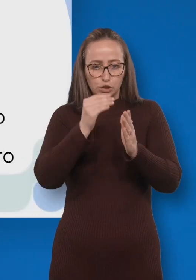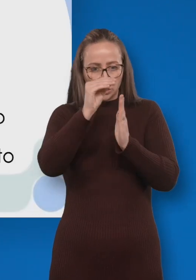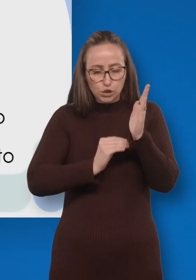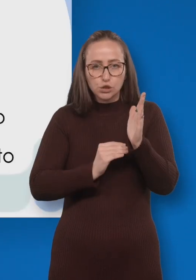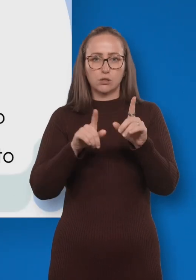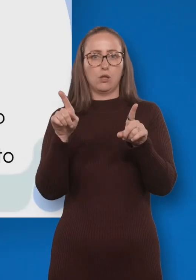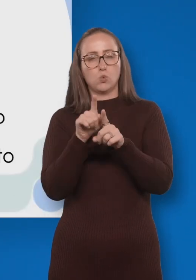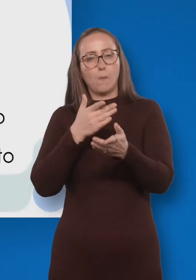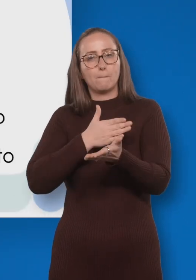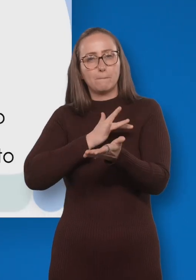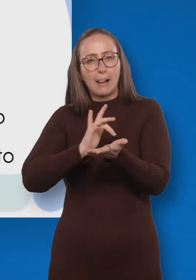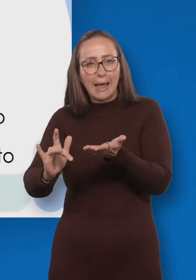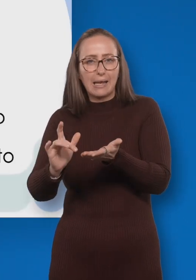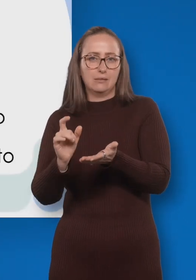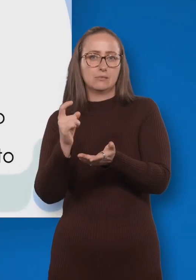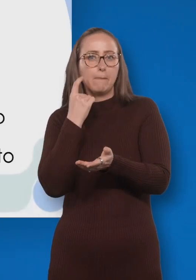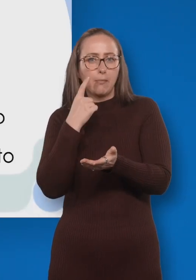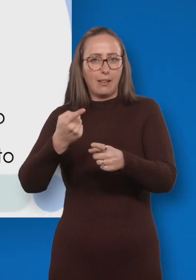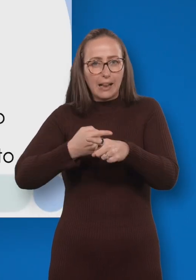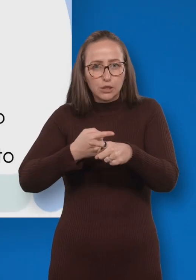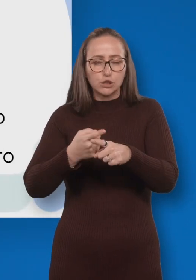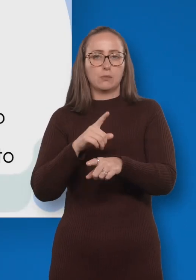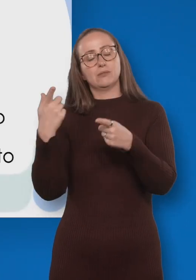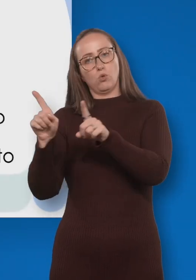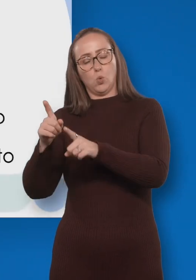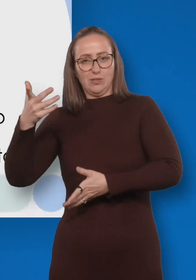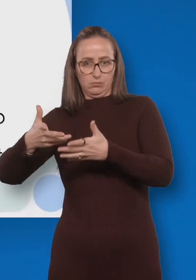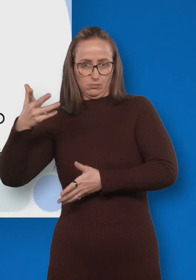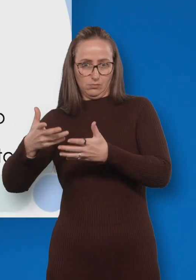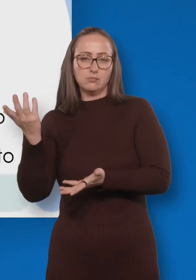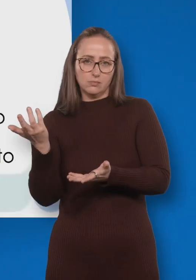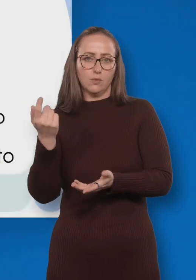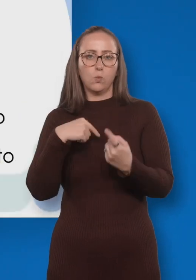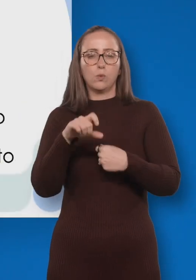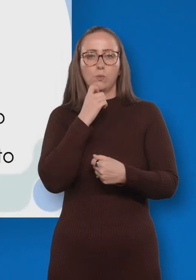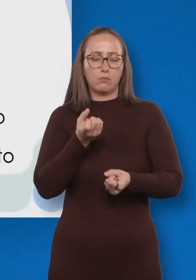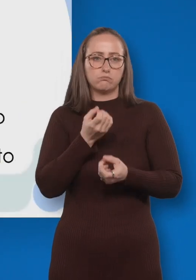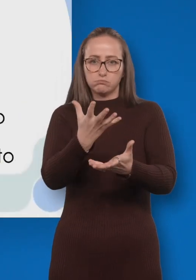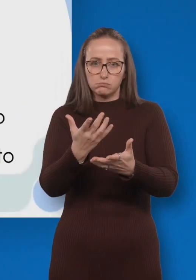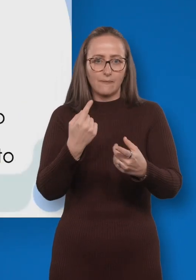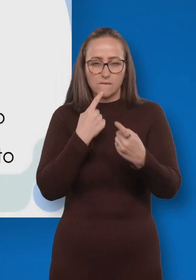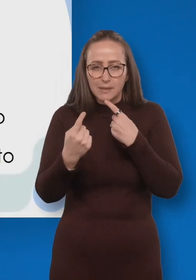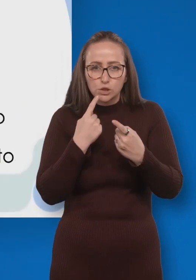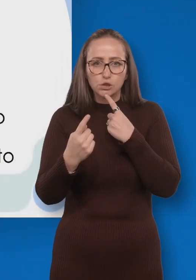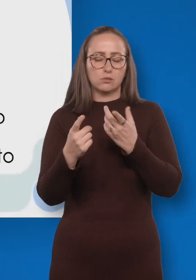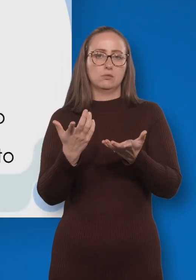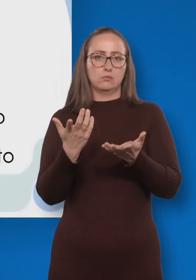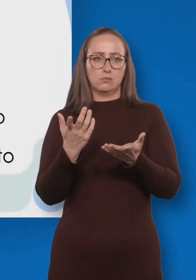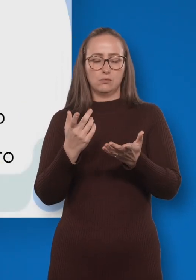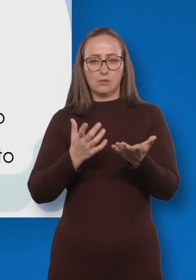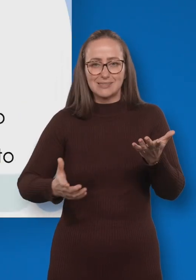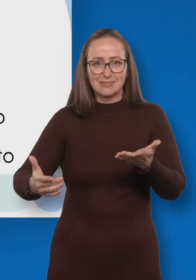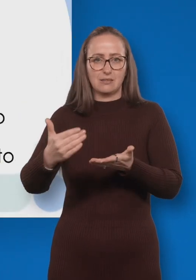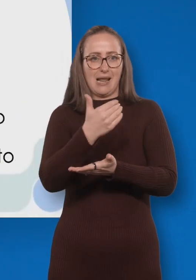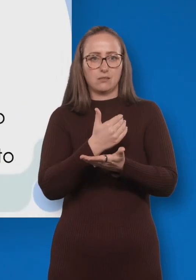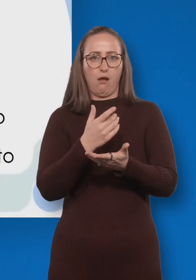obviously use British Sign Language, but you can make communication about the project or events you're organising or data